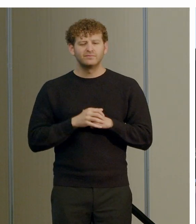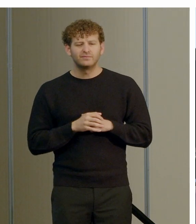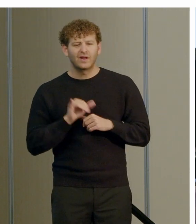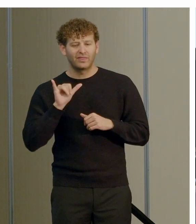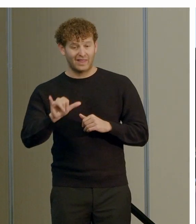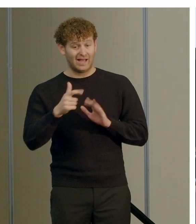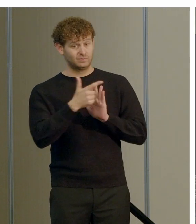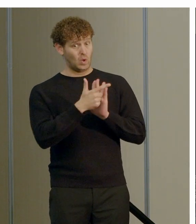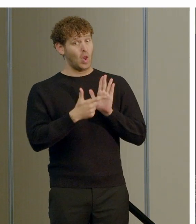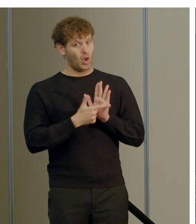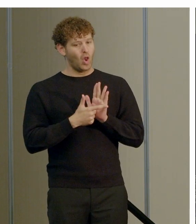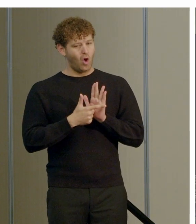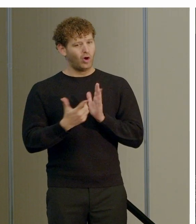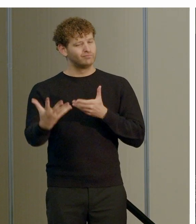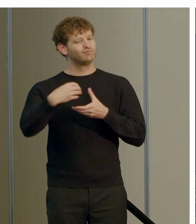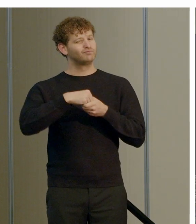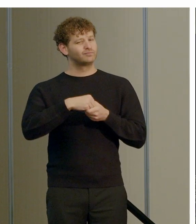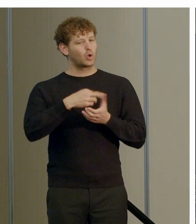not going away.